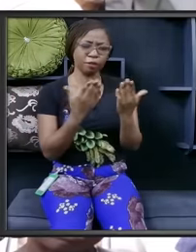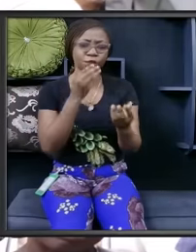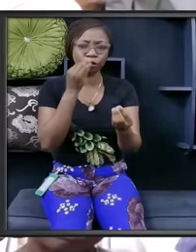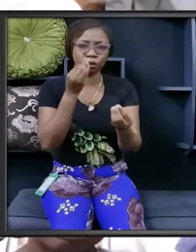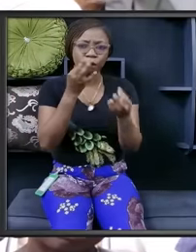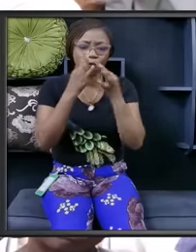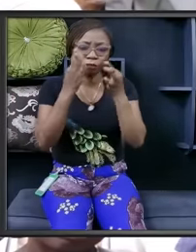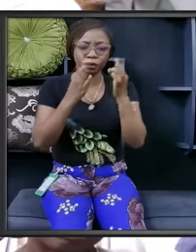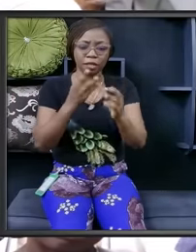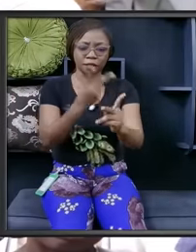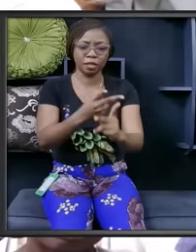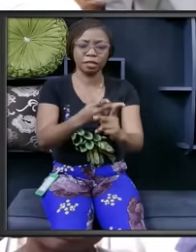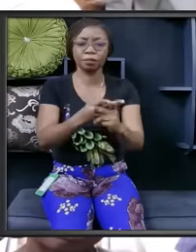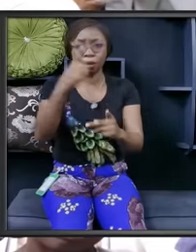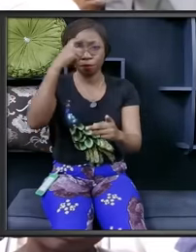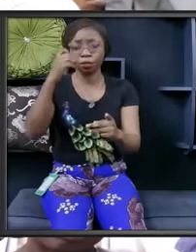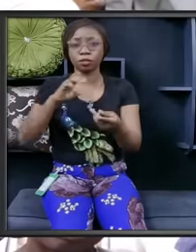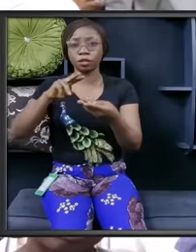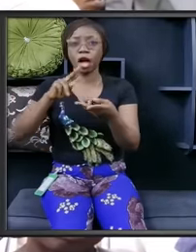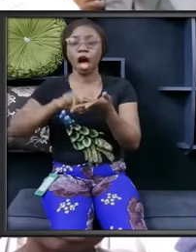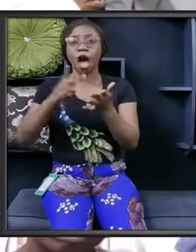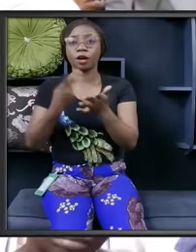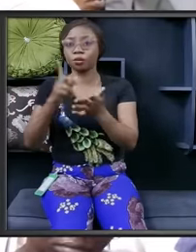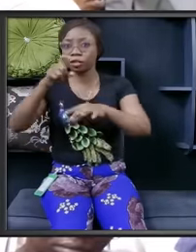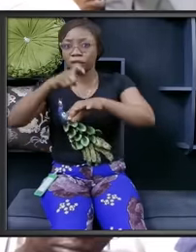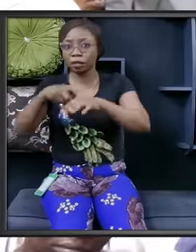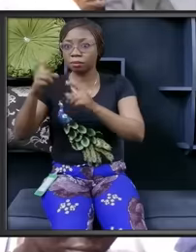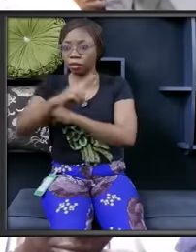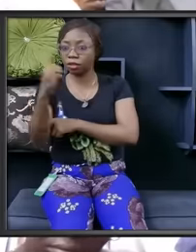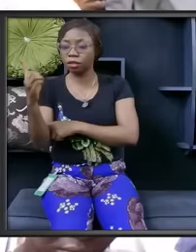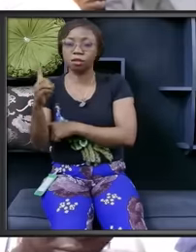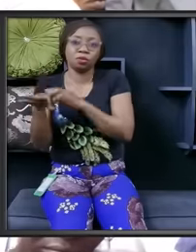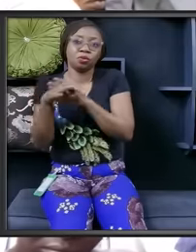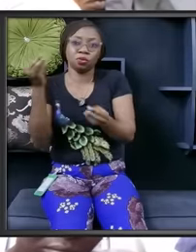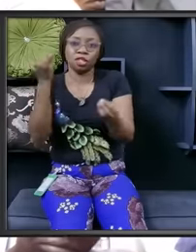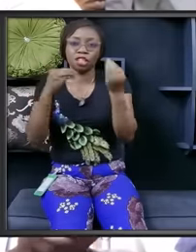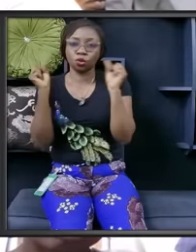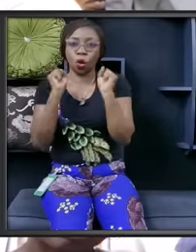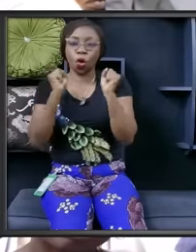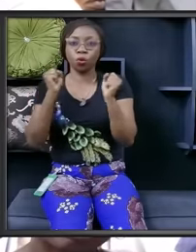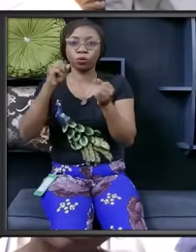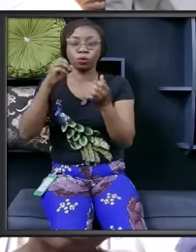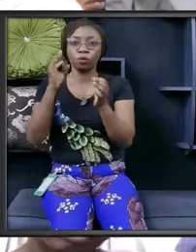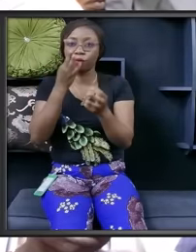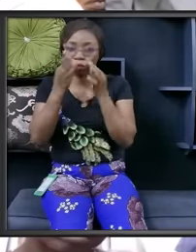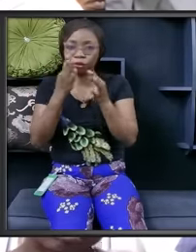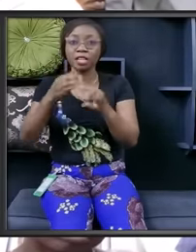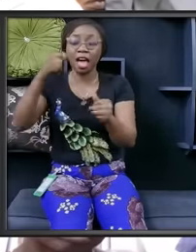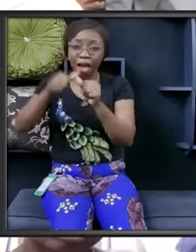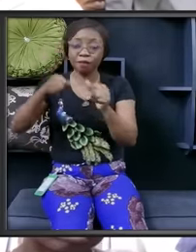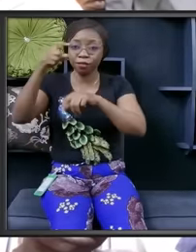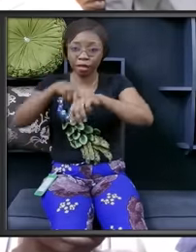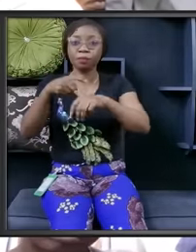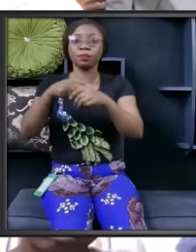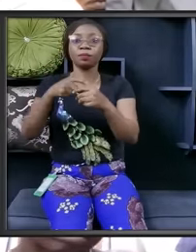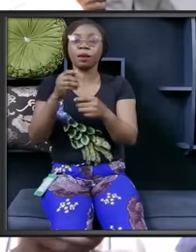dining because I cook 3 times a day. He doesn't eat food that is in the fridge. He told me that mandatorily I must cook 3 times a day. Prepare